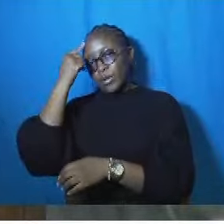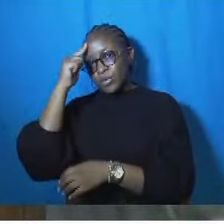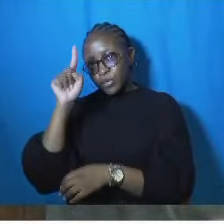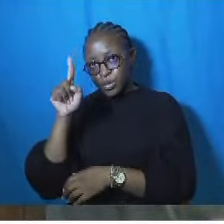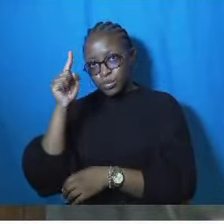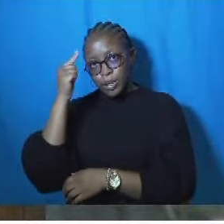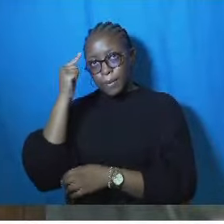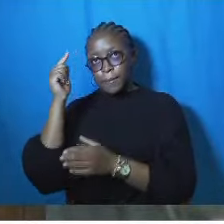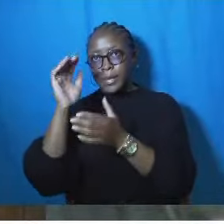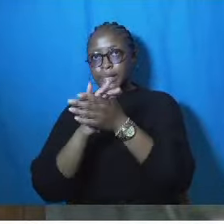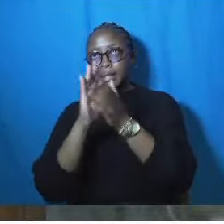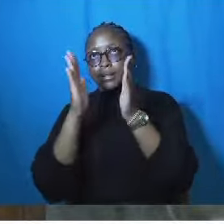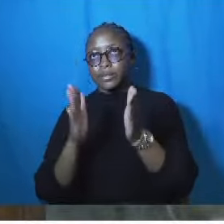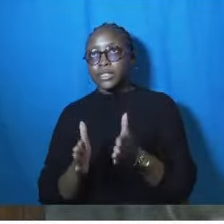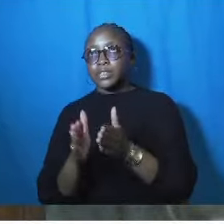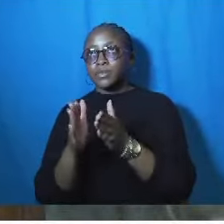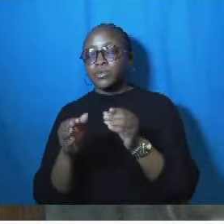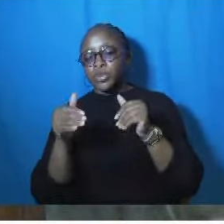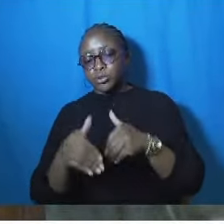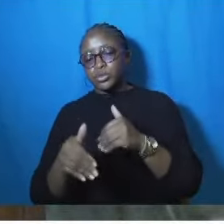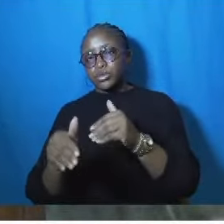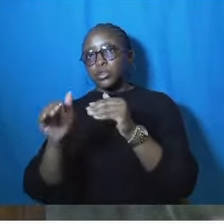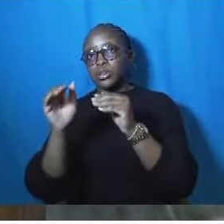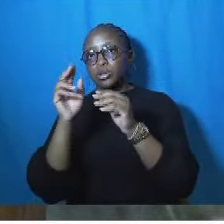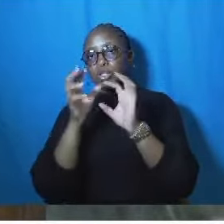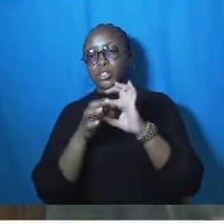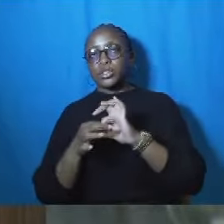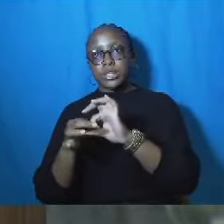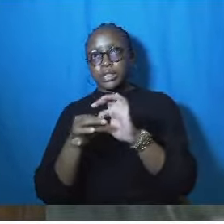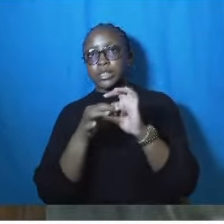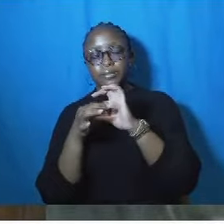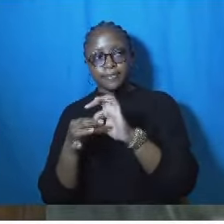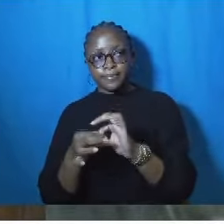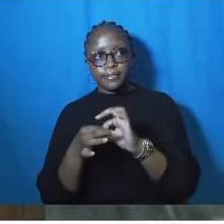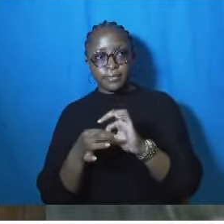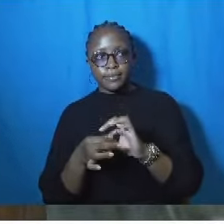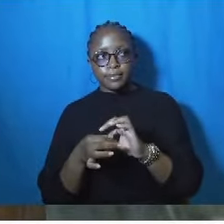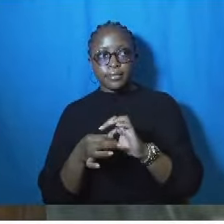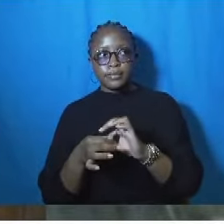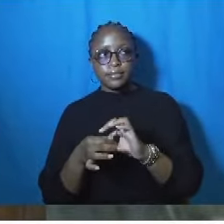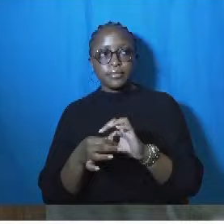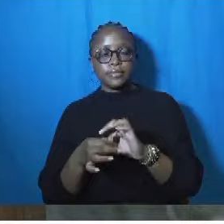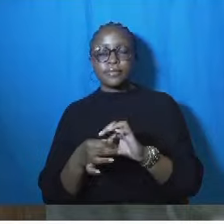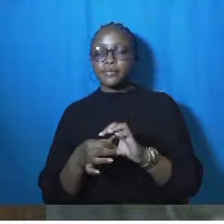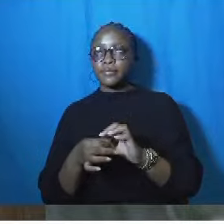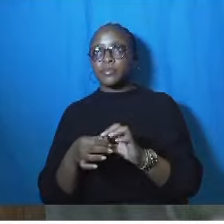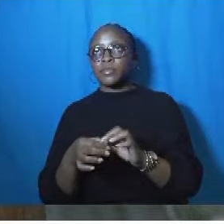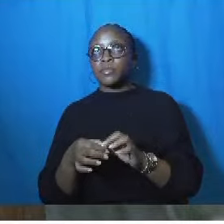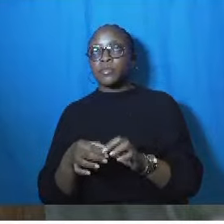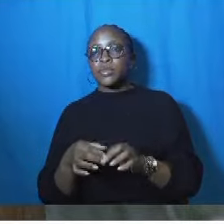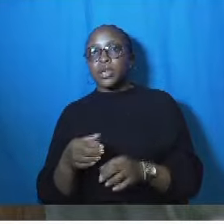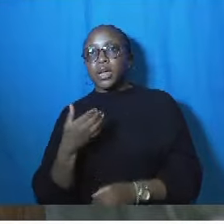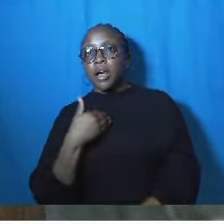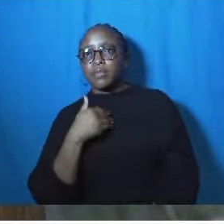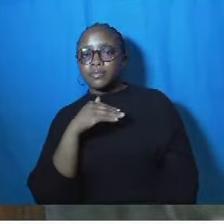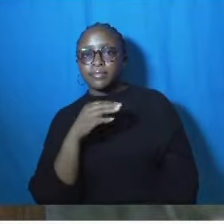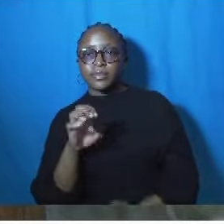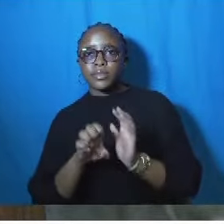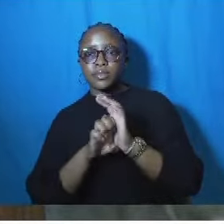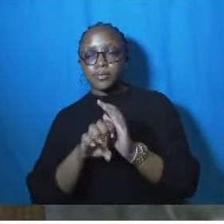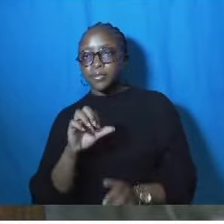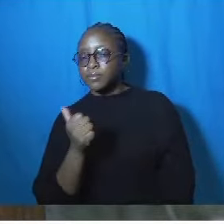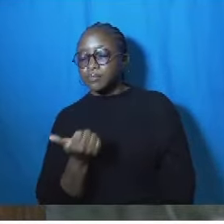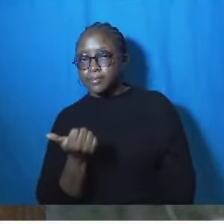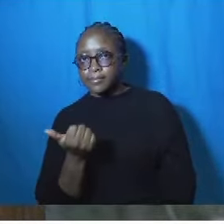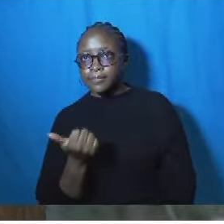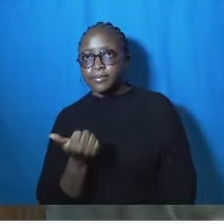shadow coaching, where if it is a position one was looking for, you would be hooked or enjoined to the